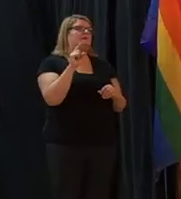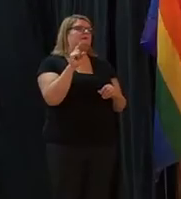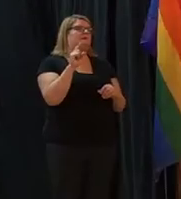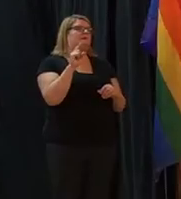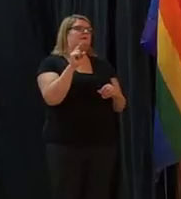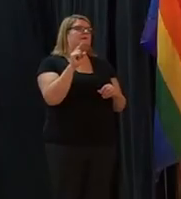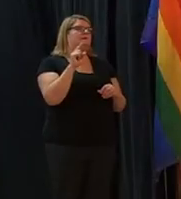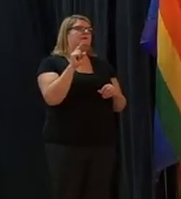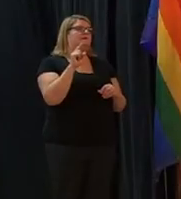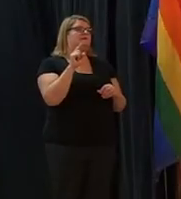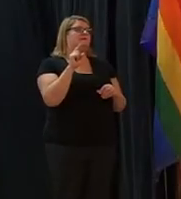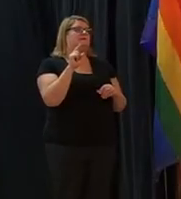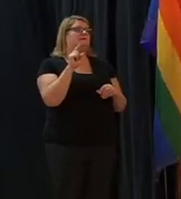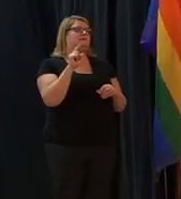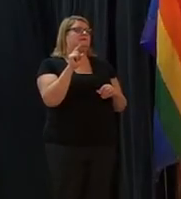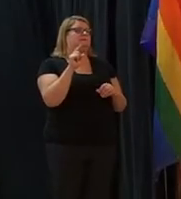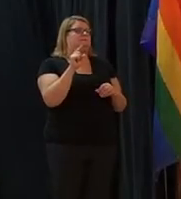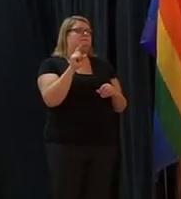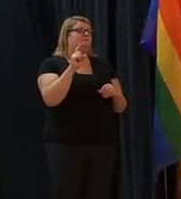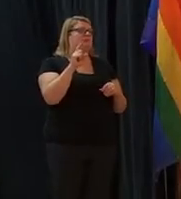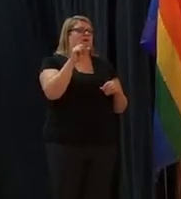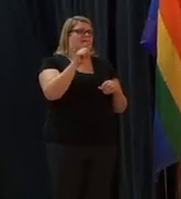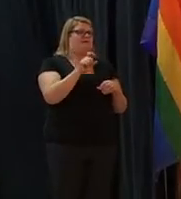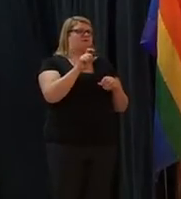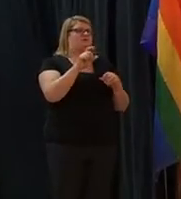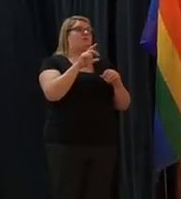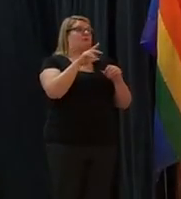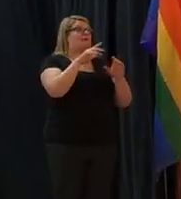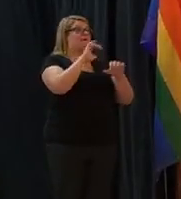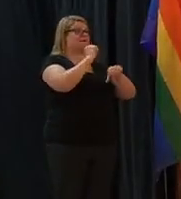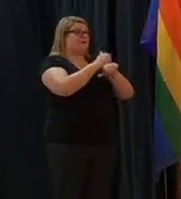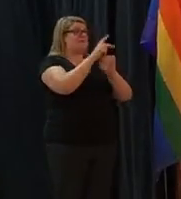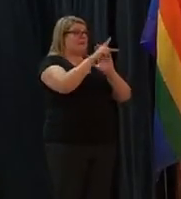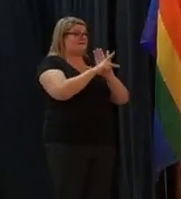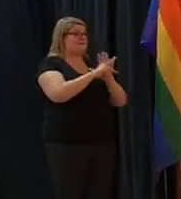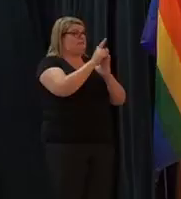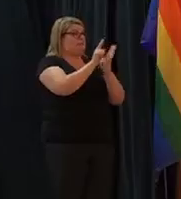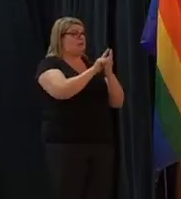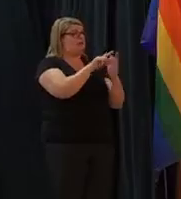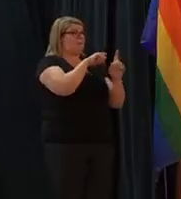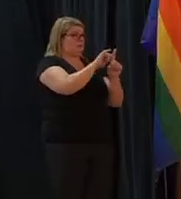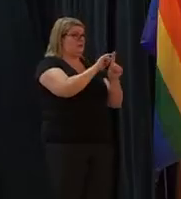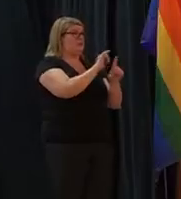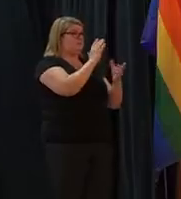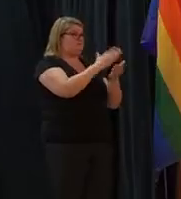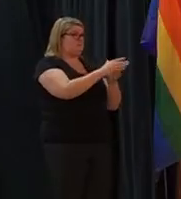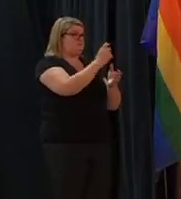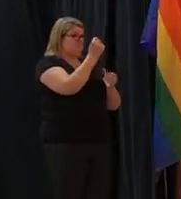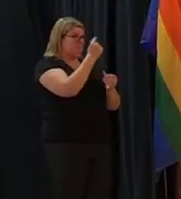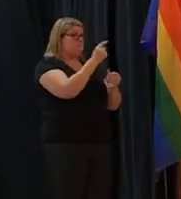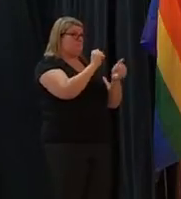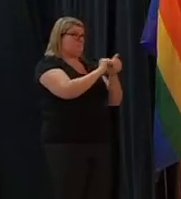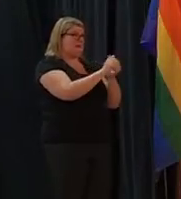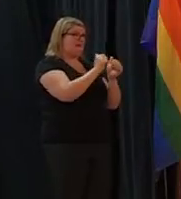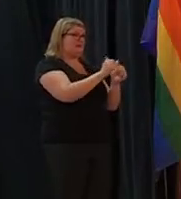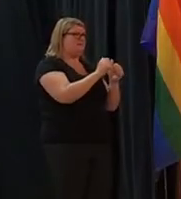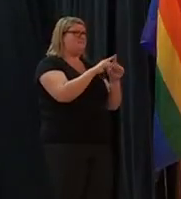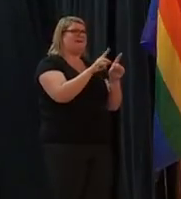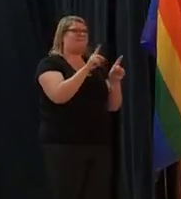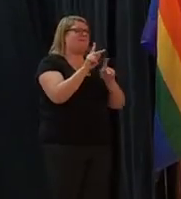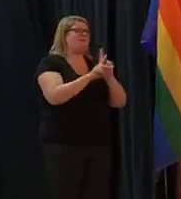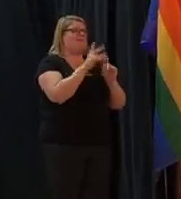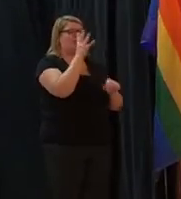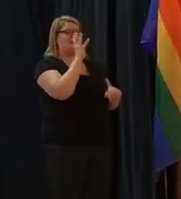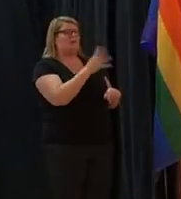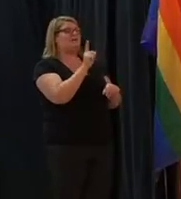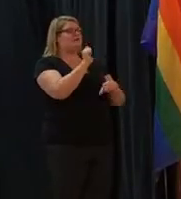their stand. We have to apply them. We also, I think we need to improve the right to